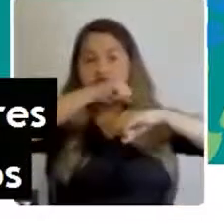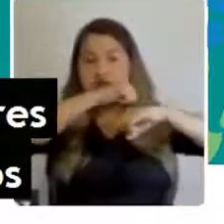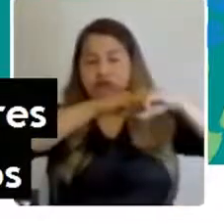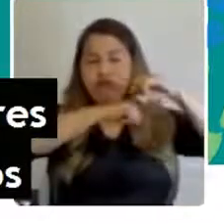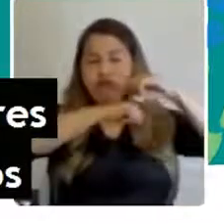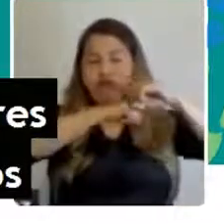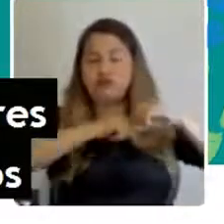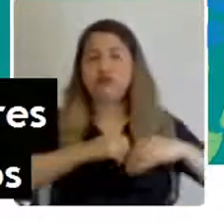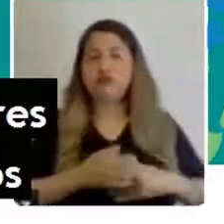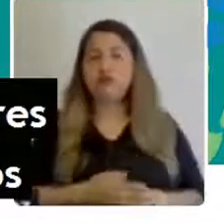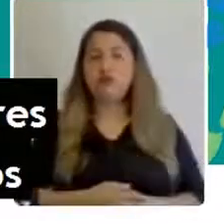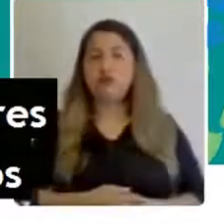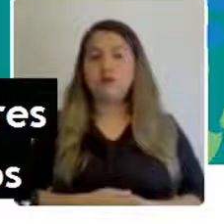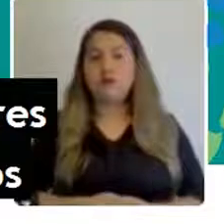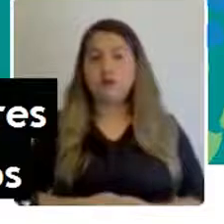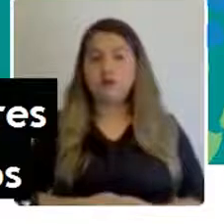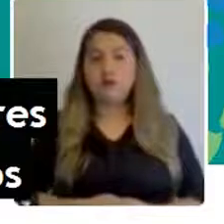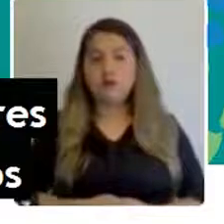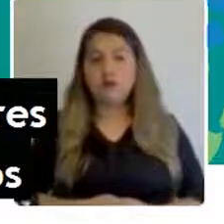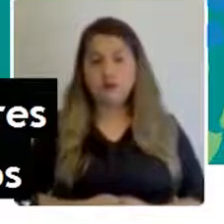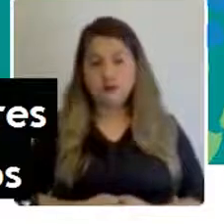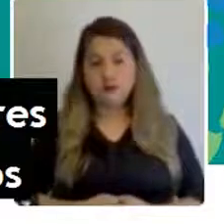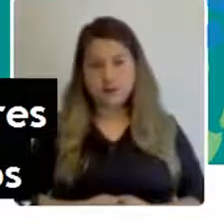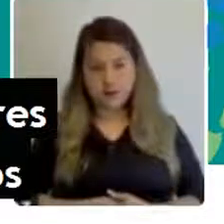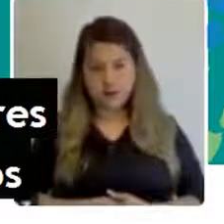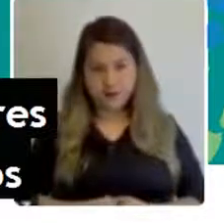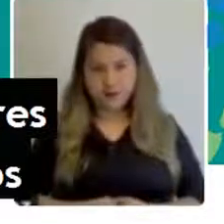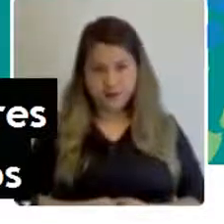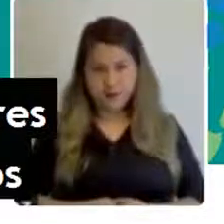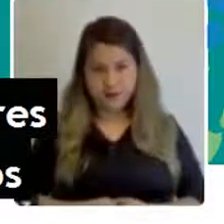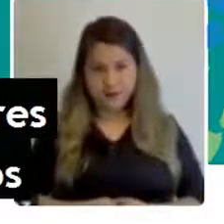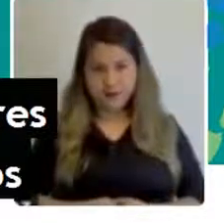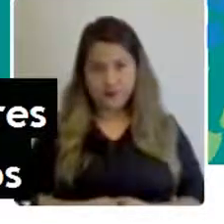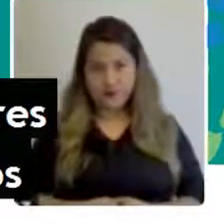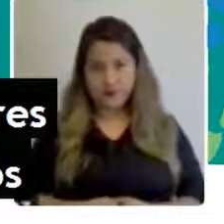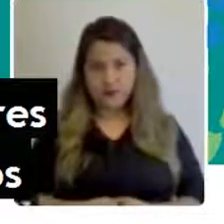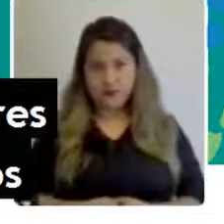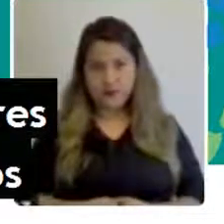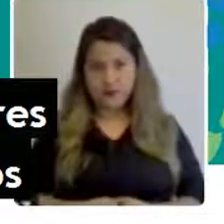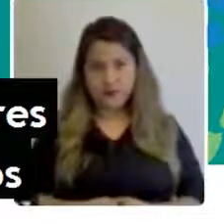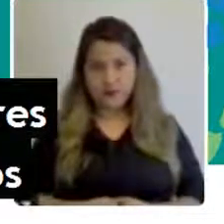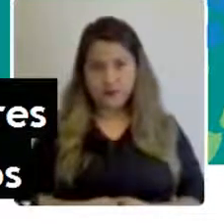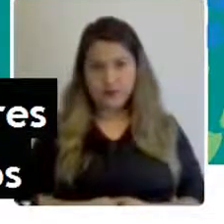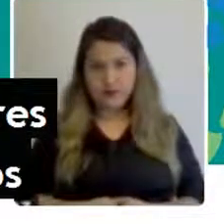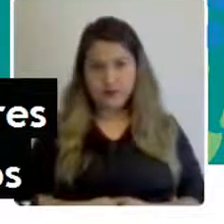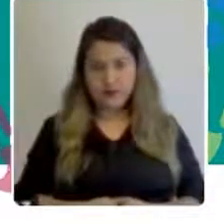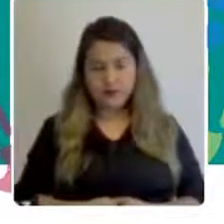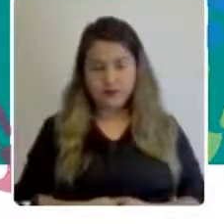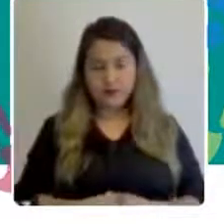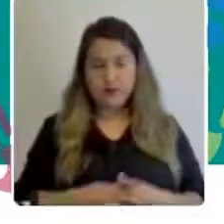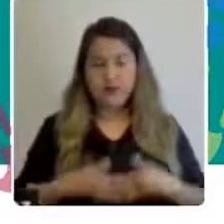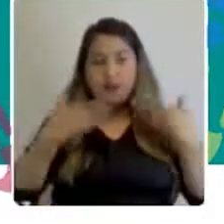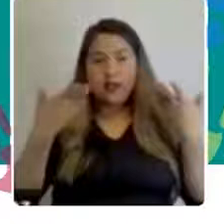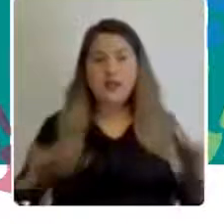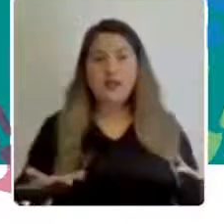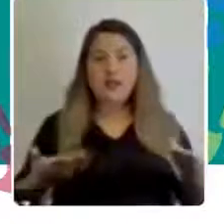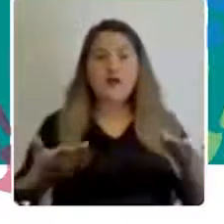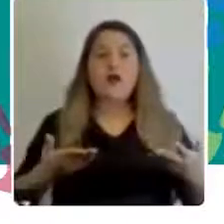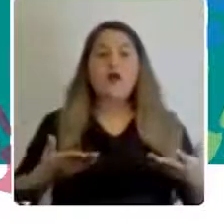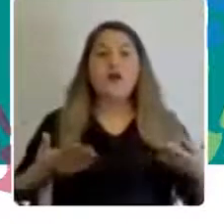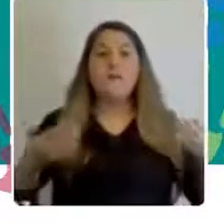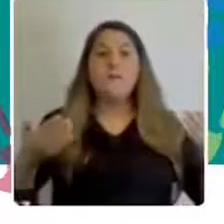also elaborating standards, European standards for data collection and data